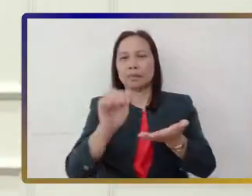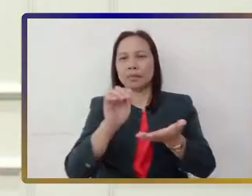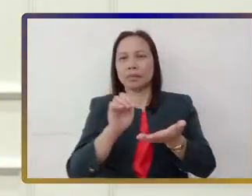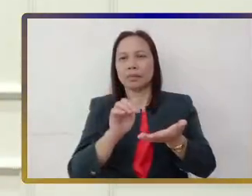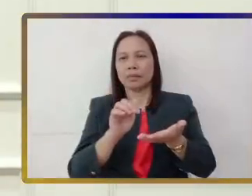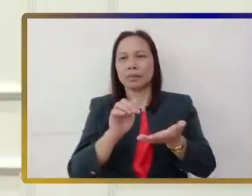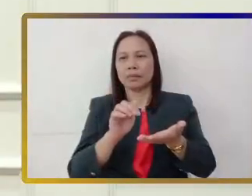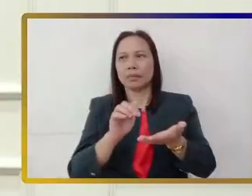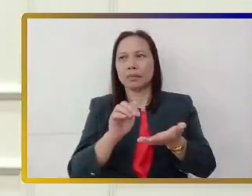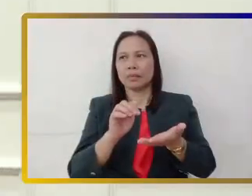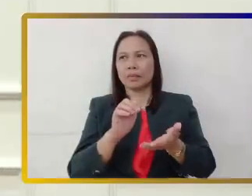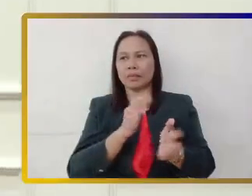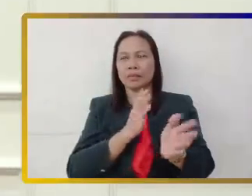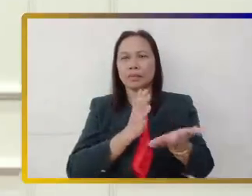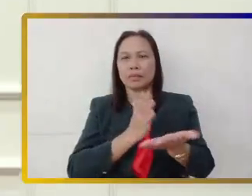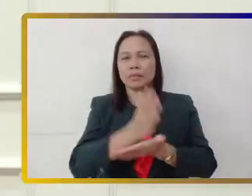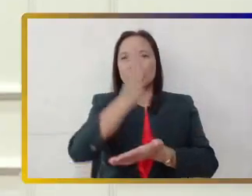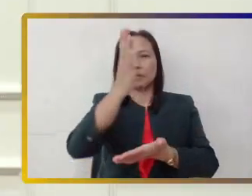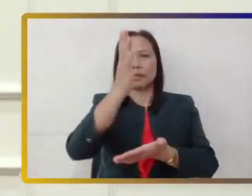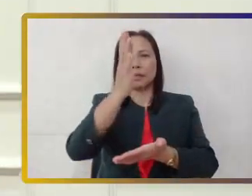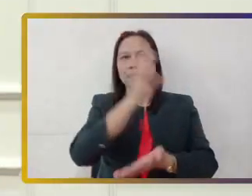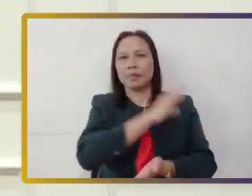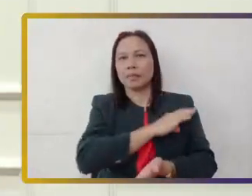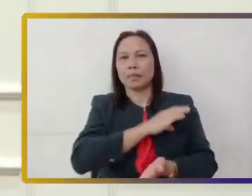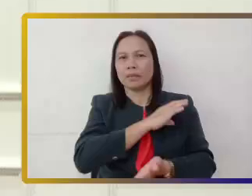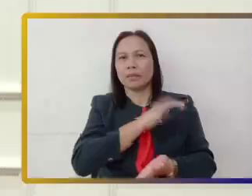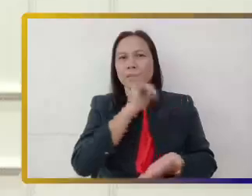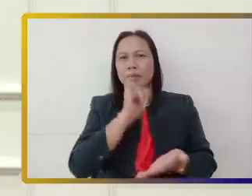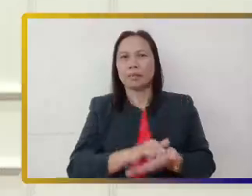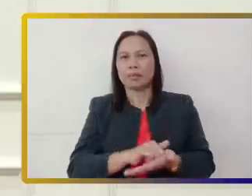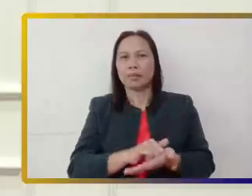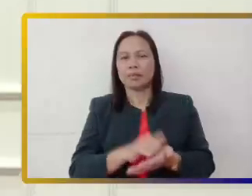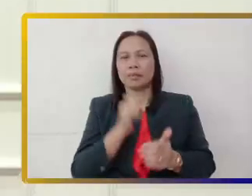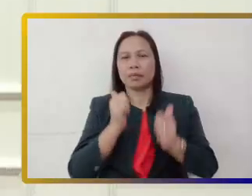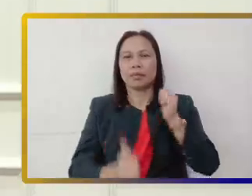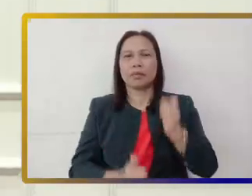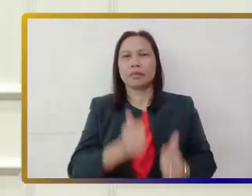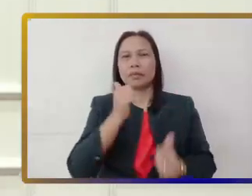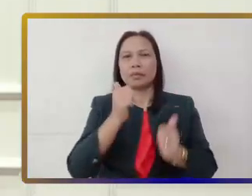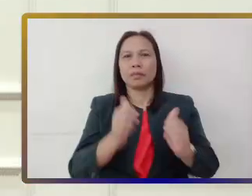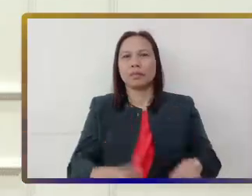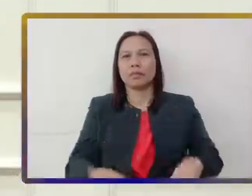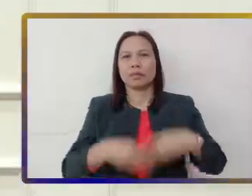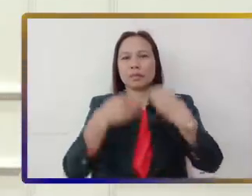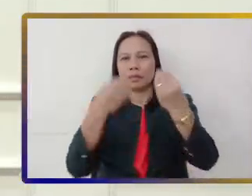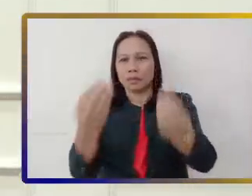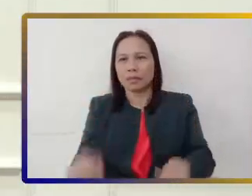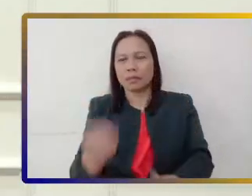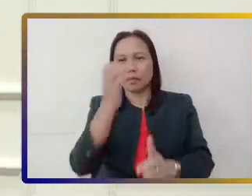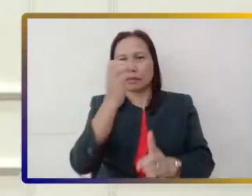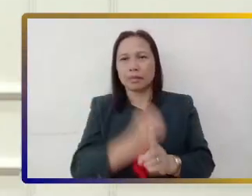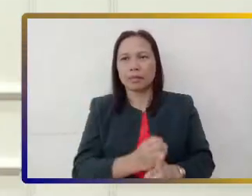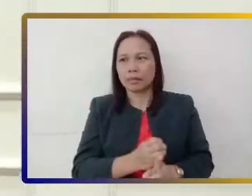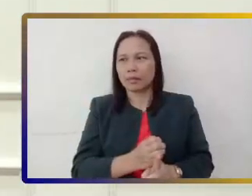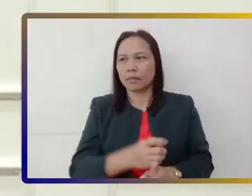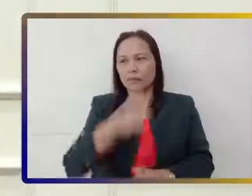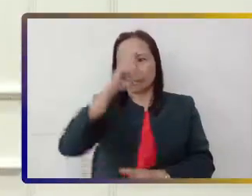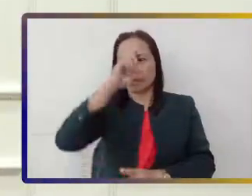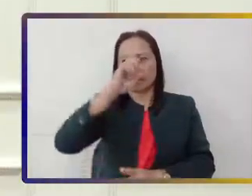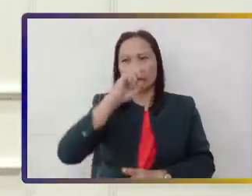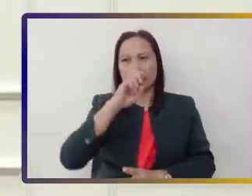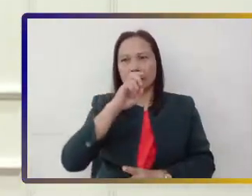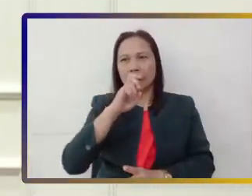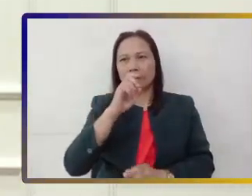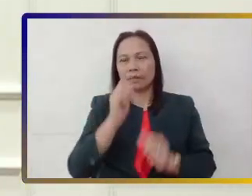practicess and customs that is that Which is handed down from Age to Age